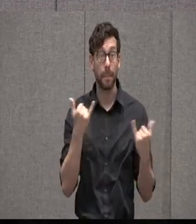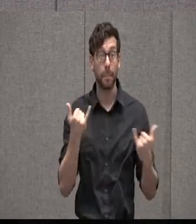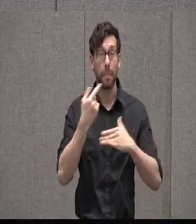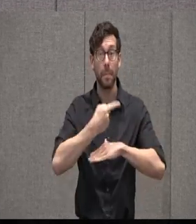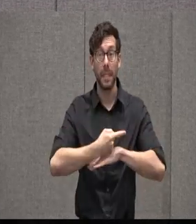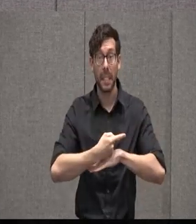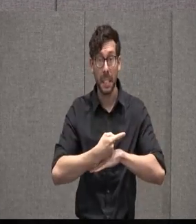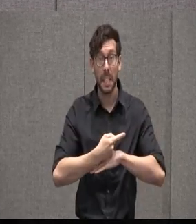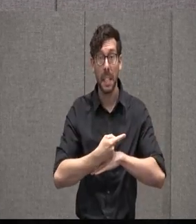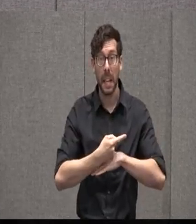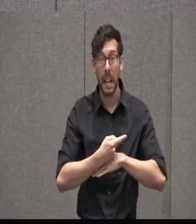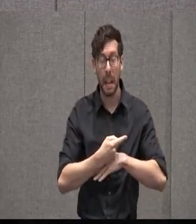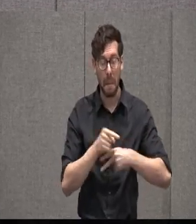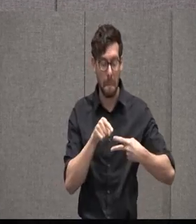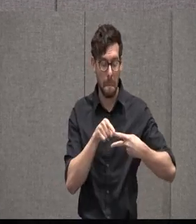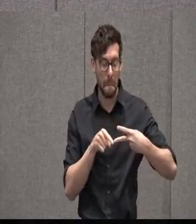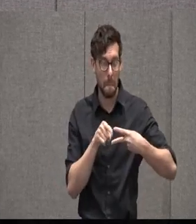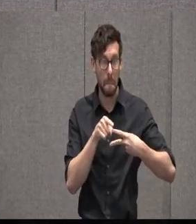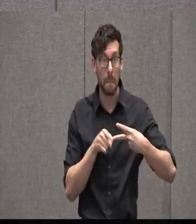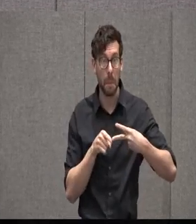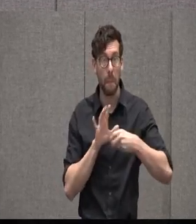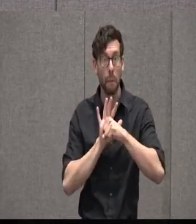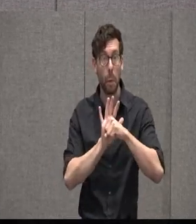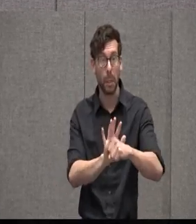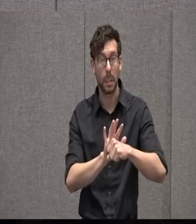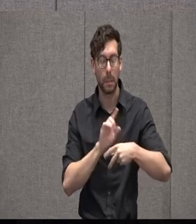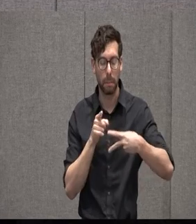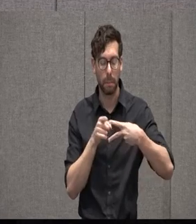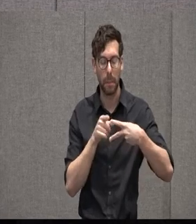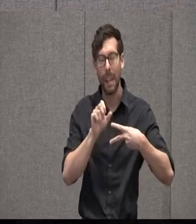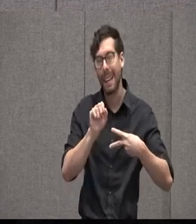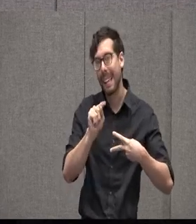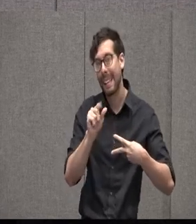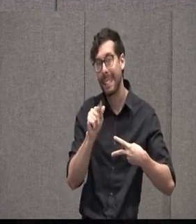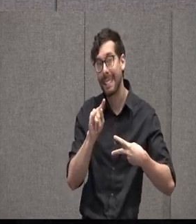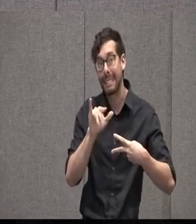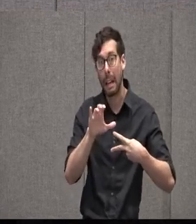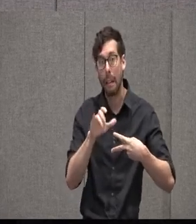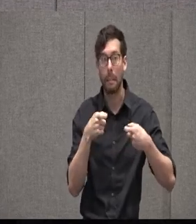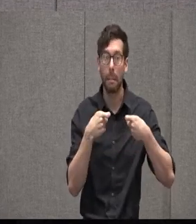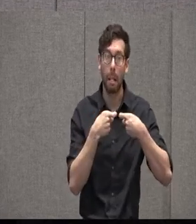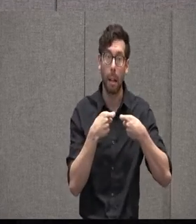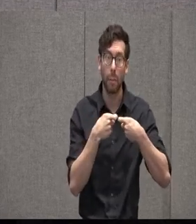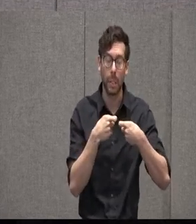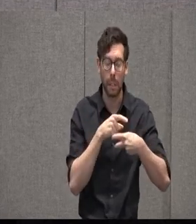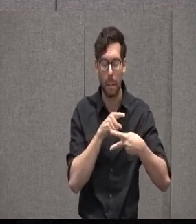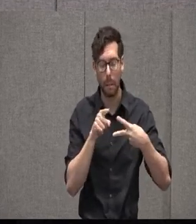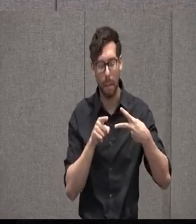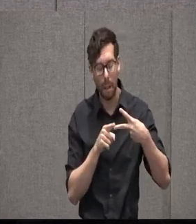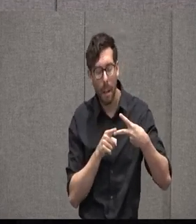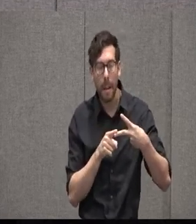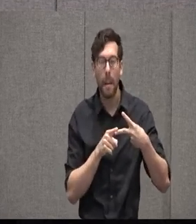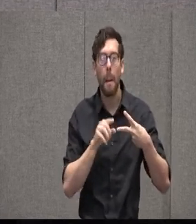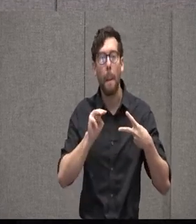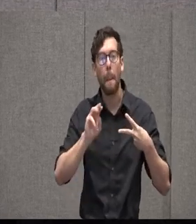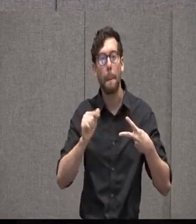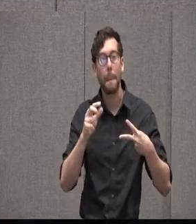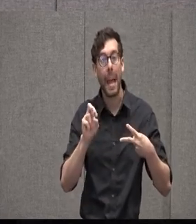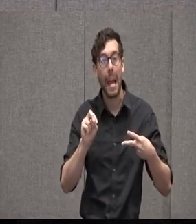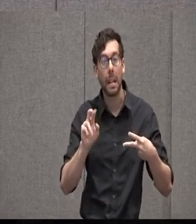couple of forces, static electricity and magnets, that we don't